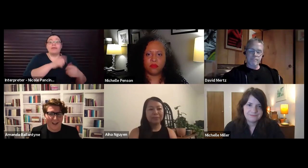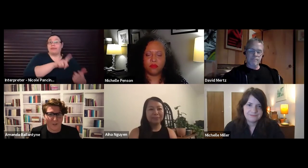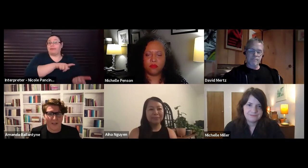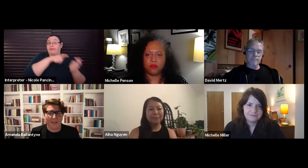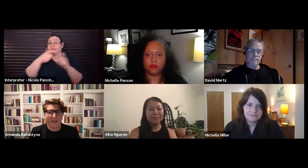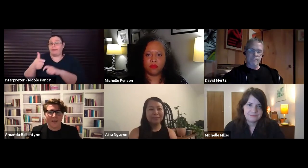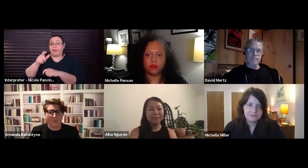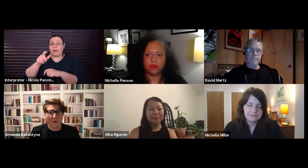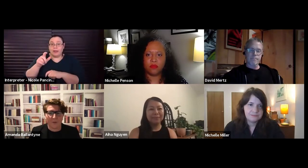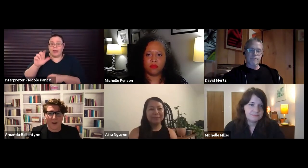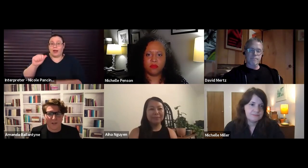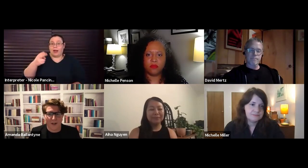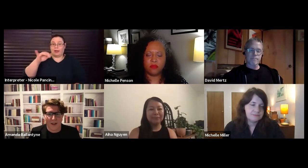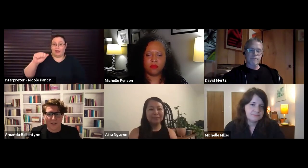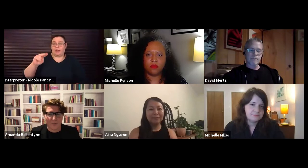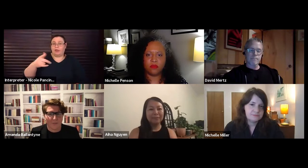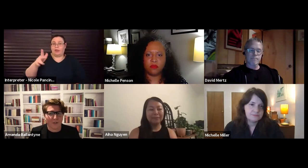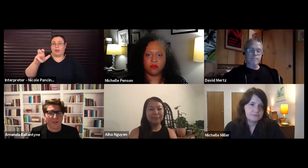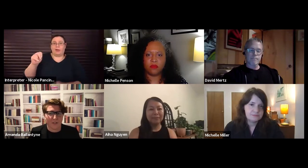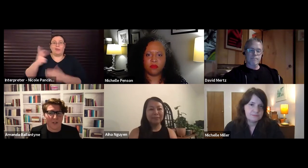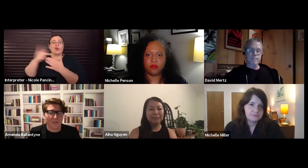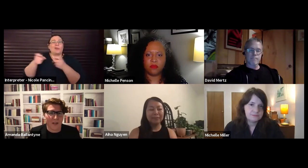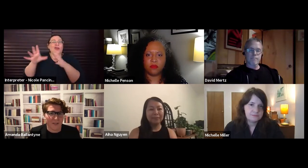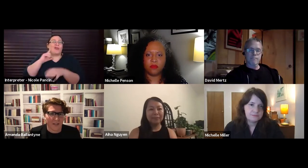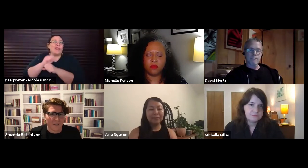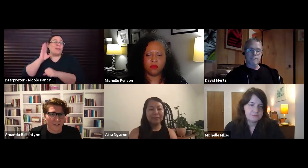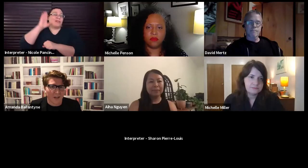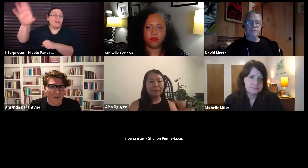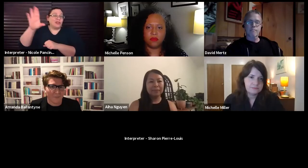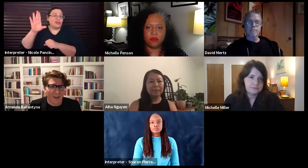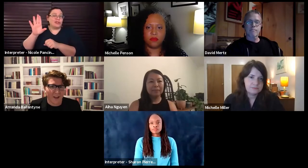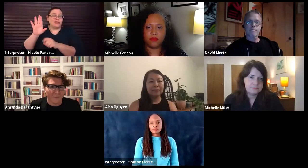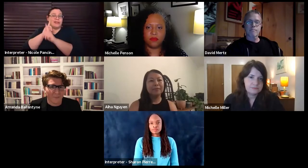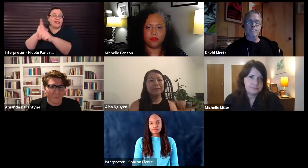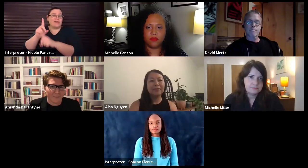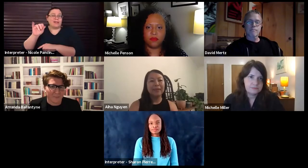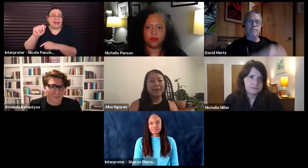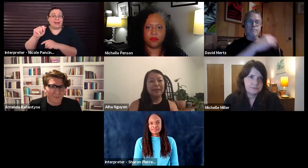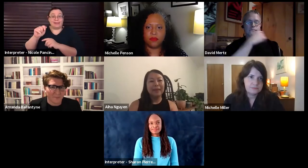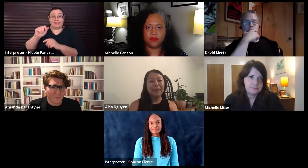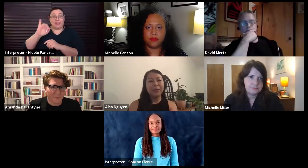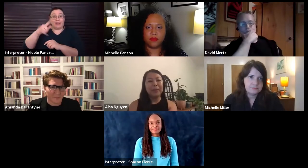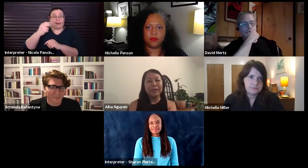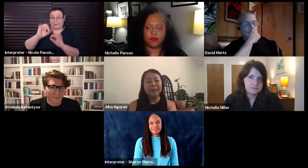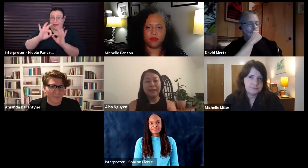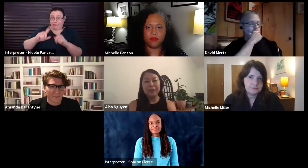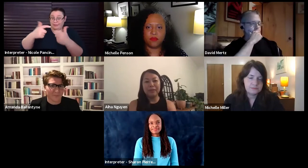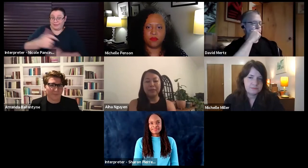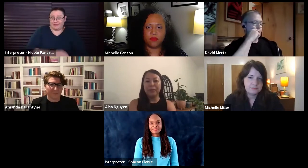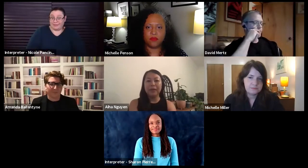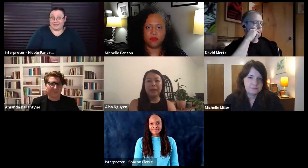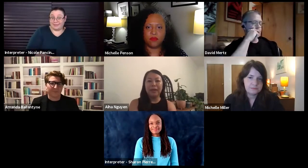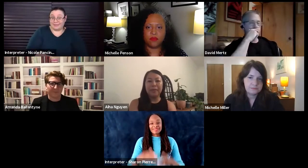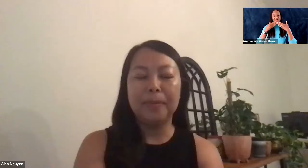to Aiha Nyugen, who's Program Director at the Labor Futures Initiative at Data and Society. Aiha. Thank you, Amanda, and thank you,